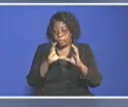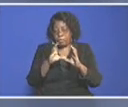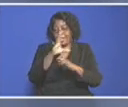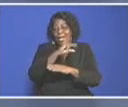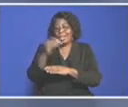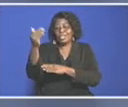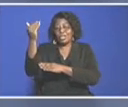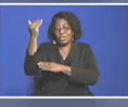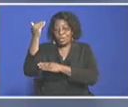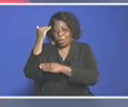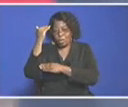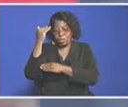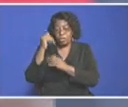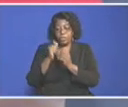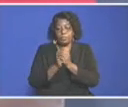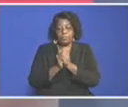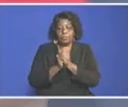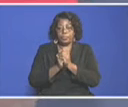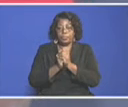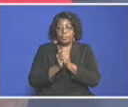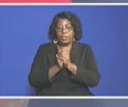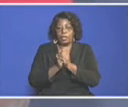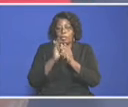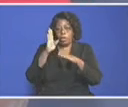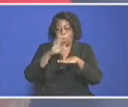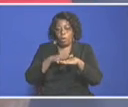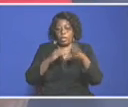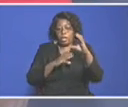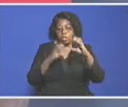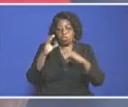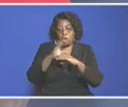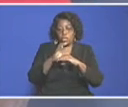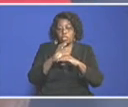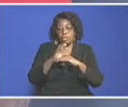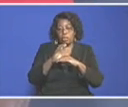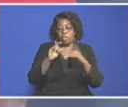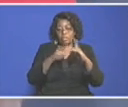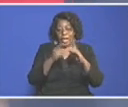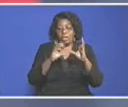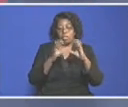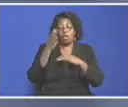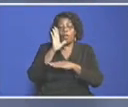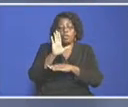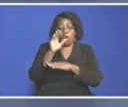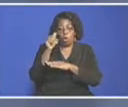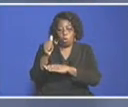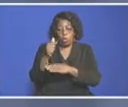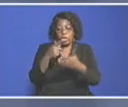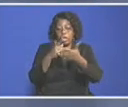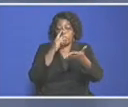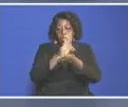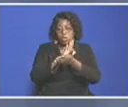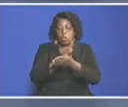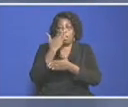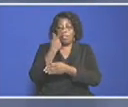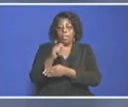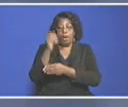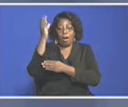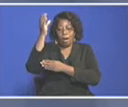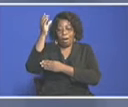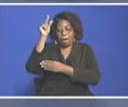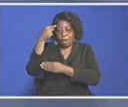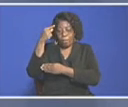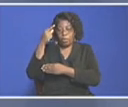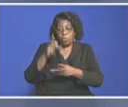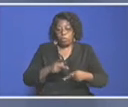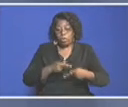knowledge to embark on the construction of their own preschool. The government would